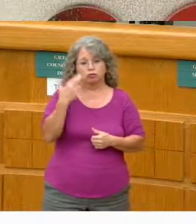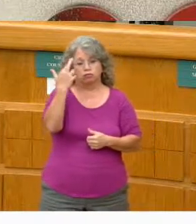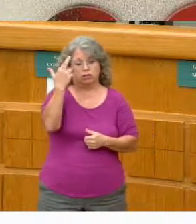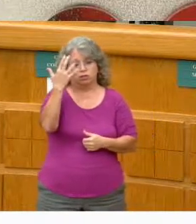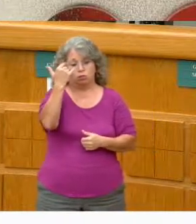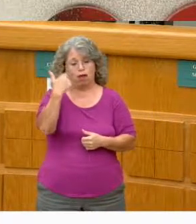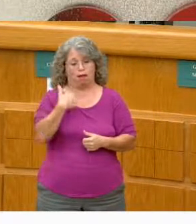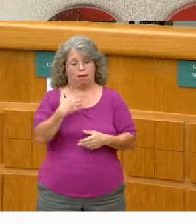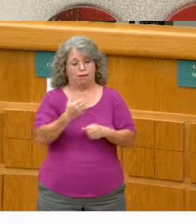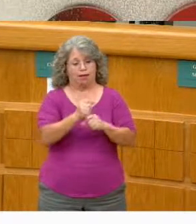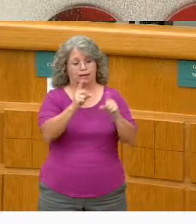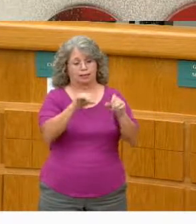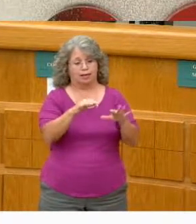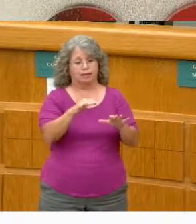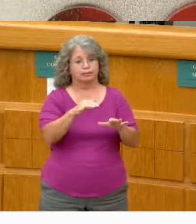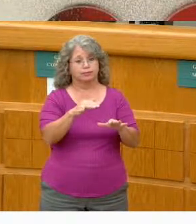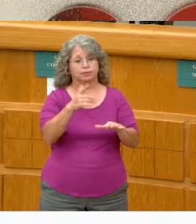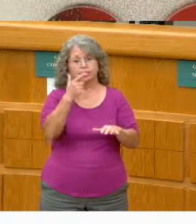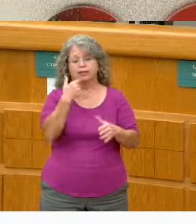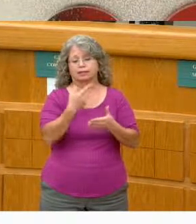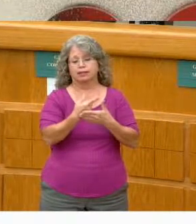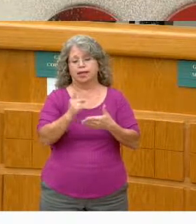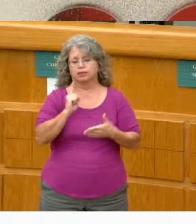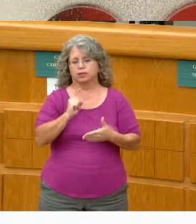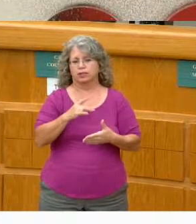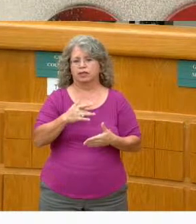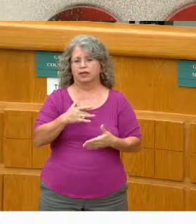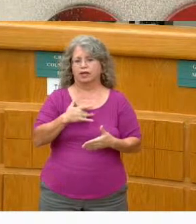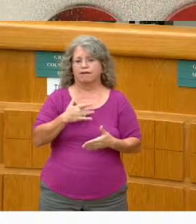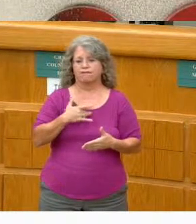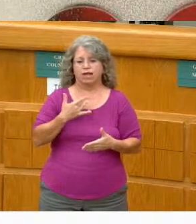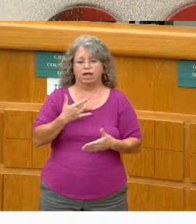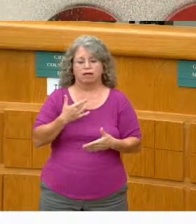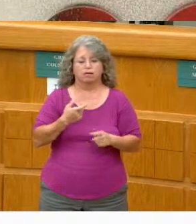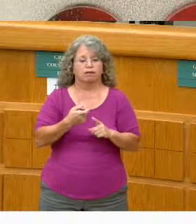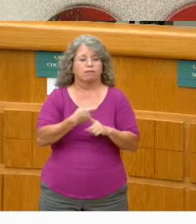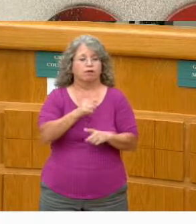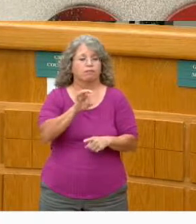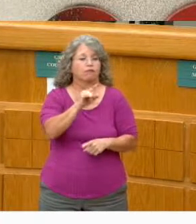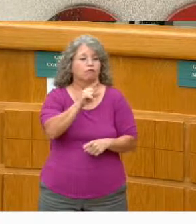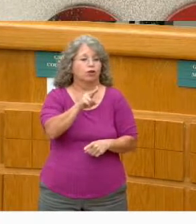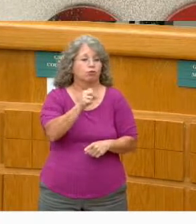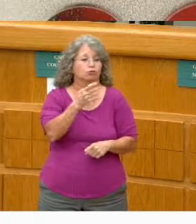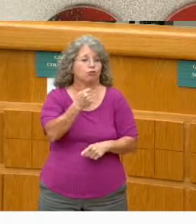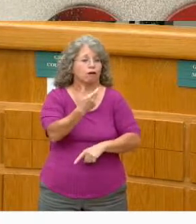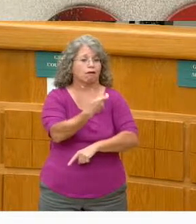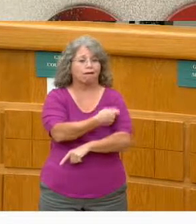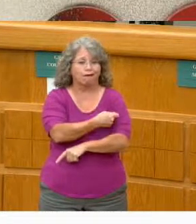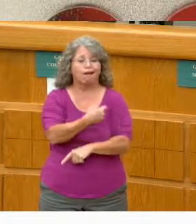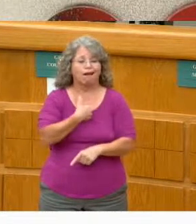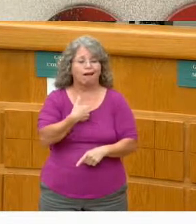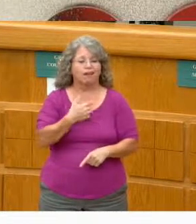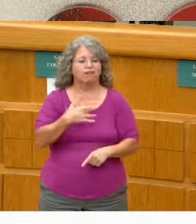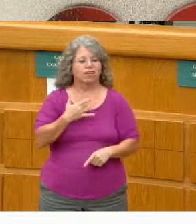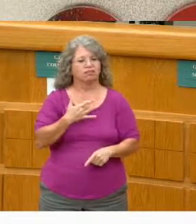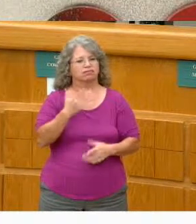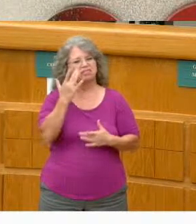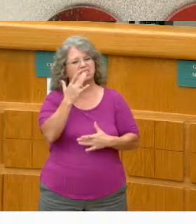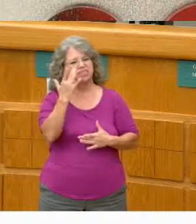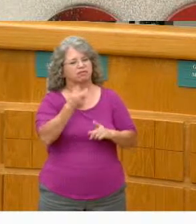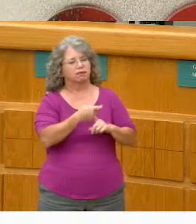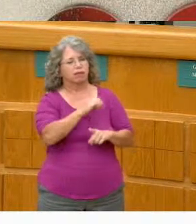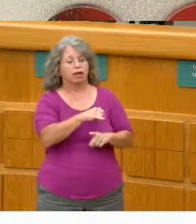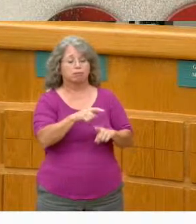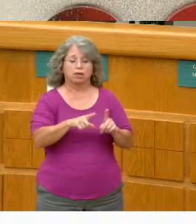with a clear conscience, because last week I had a little bit of symptoms that I thought I got from the flu shot. And surprise,